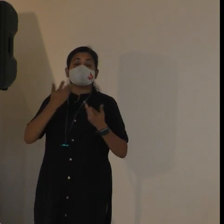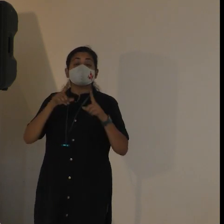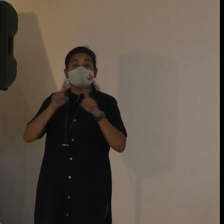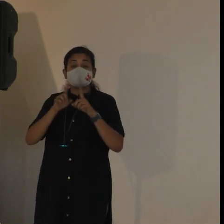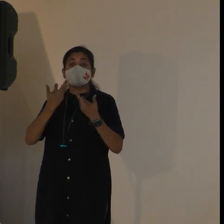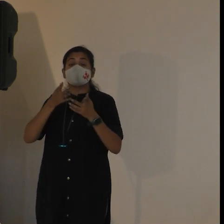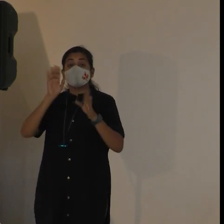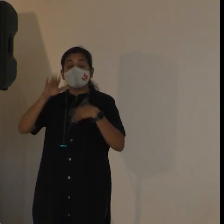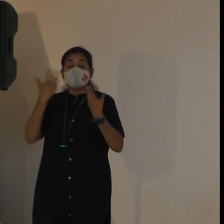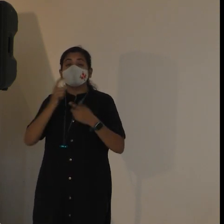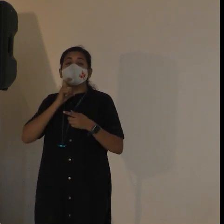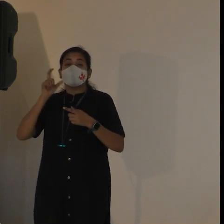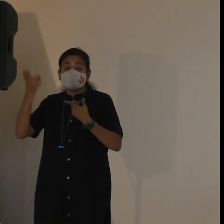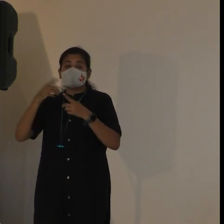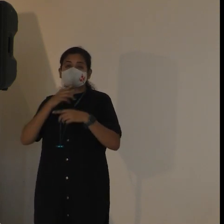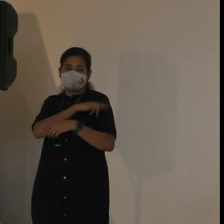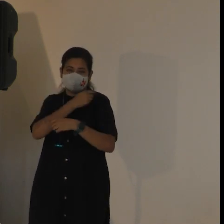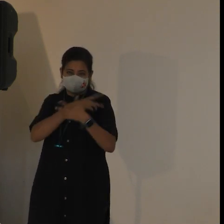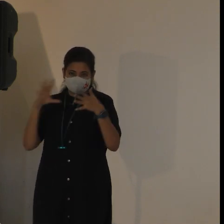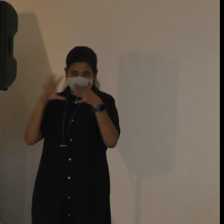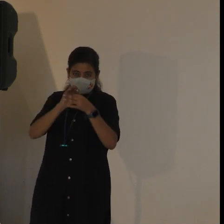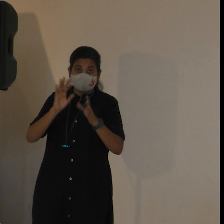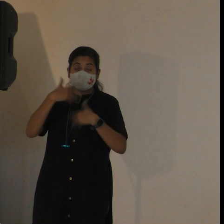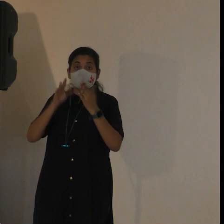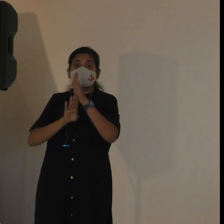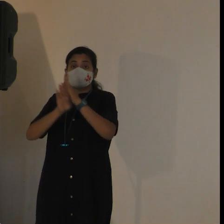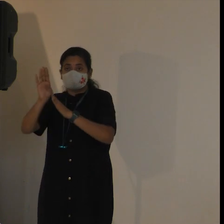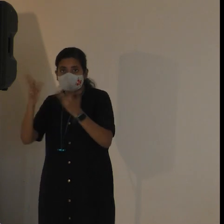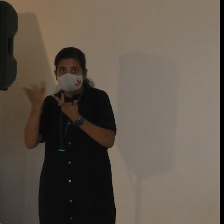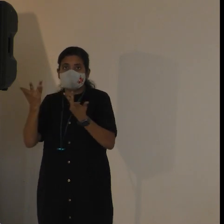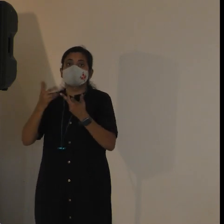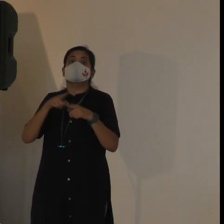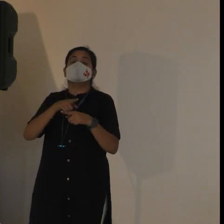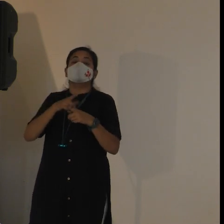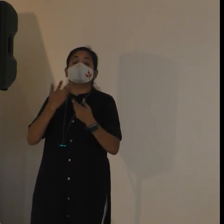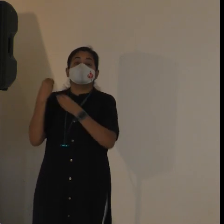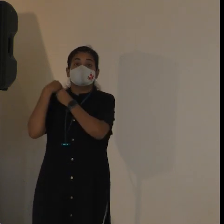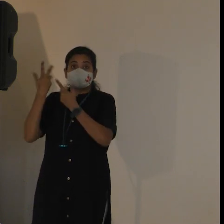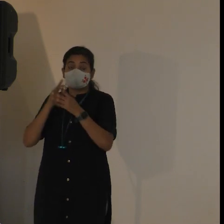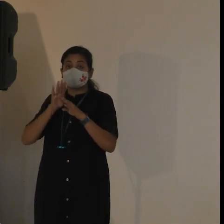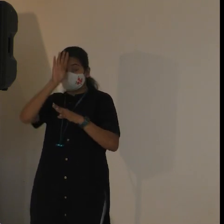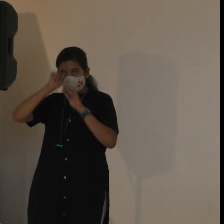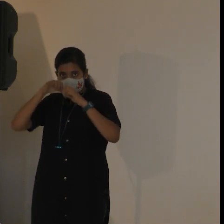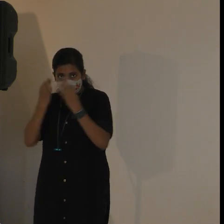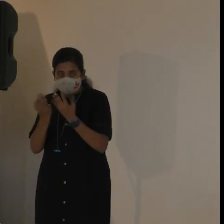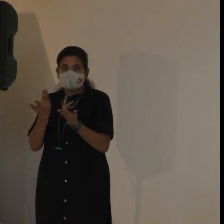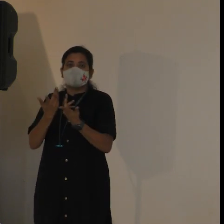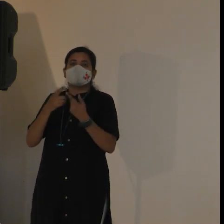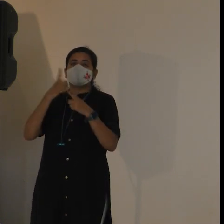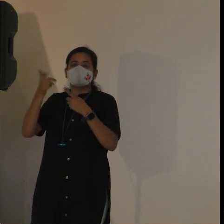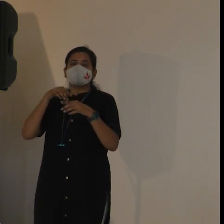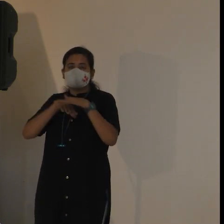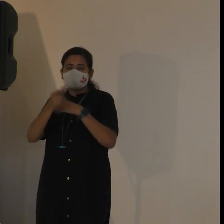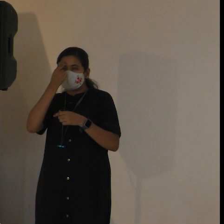Why and how institutions, medical institutions in Bangalore grew and developed, the role of philanthropy, the role of the royal family, and all of these